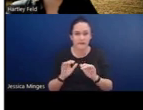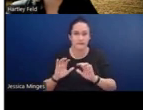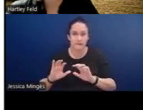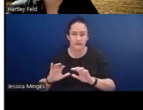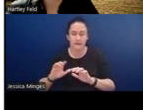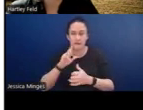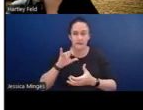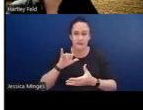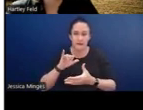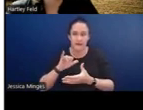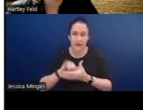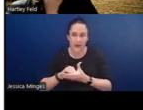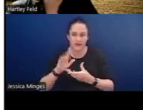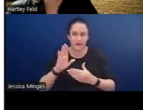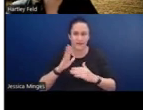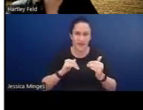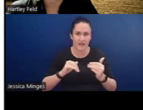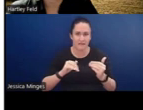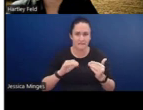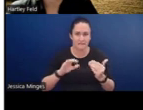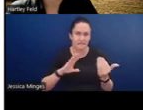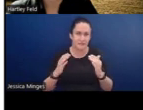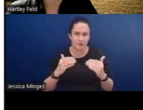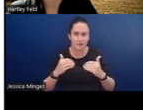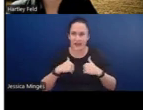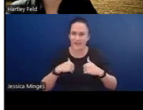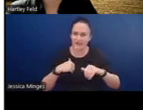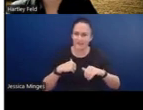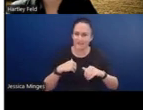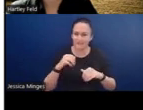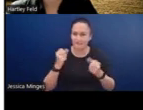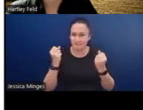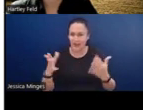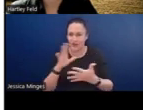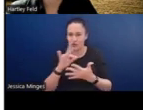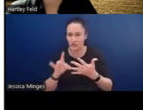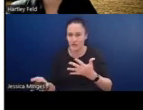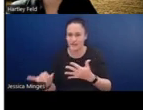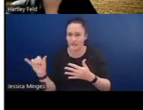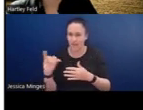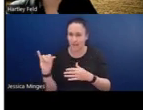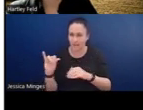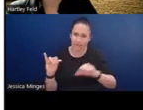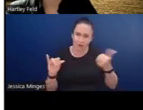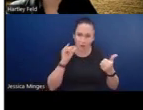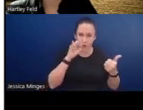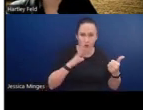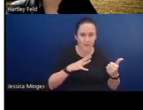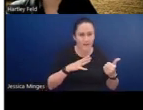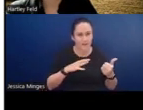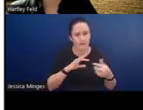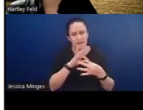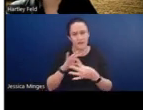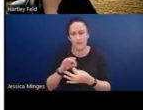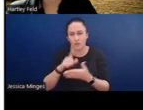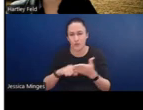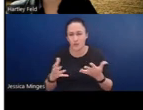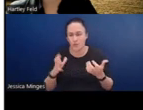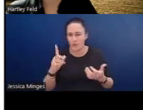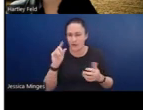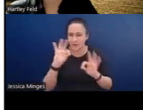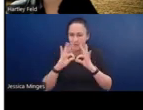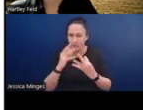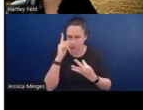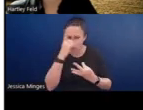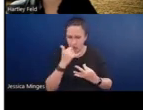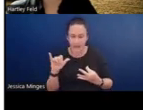of choices, just like any other women would have, in terms of what they want their families to look like. And then we also want to call out that